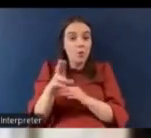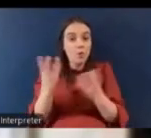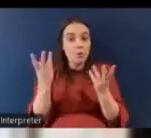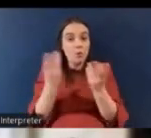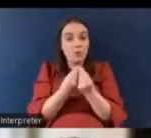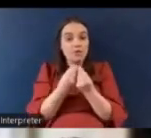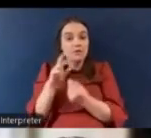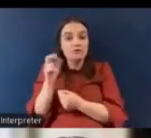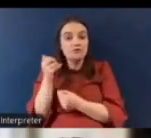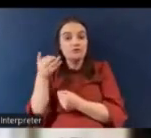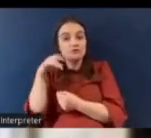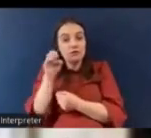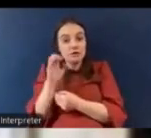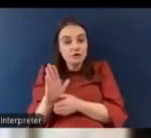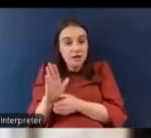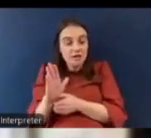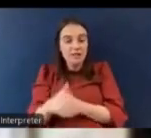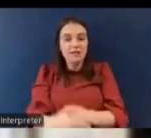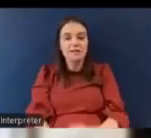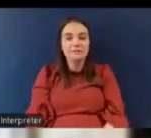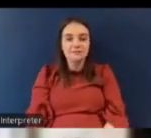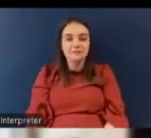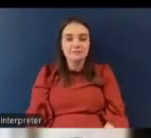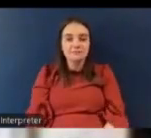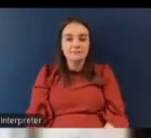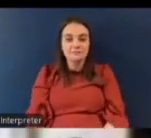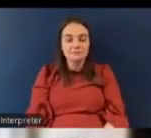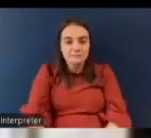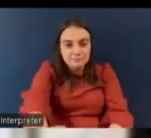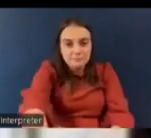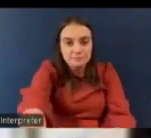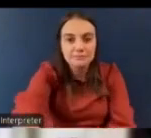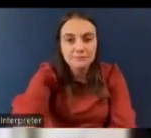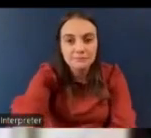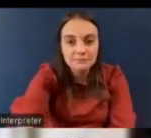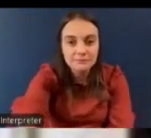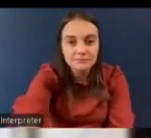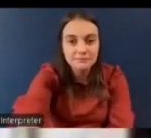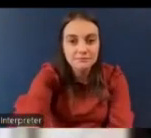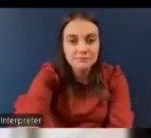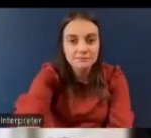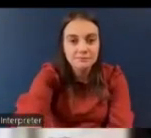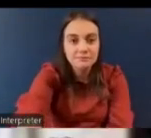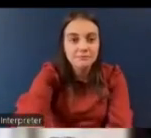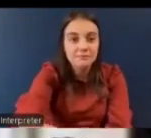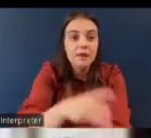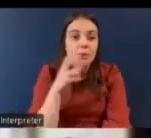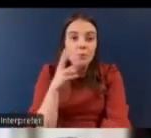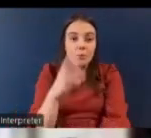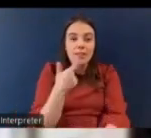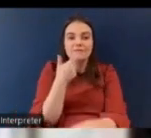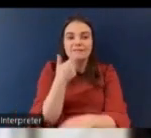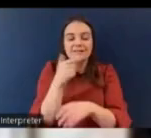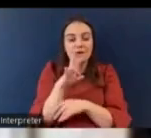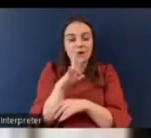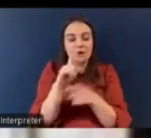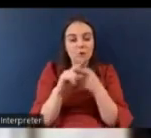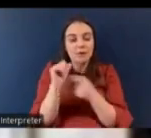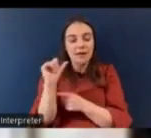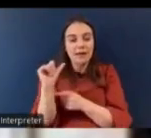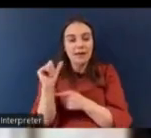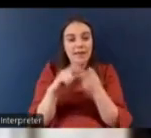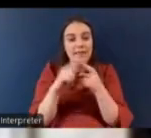And if there's no questions at this point either, that's okay too, because we will have a second Q&A at the end after you're done with